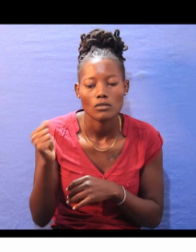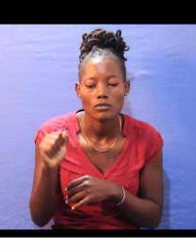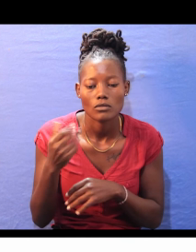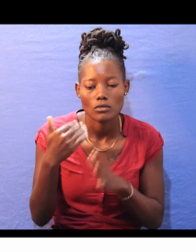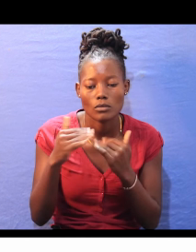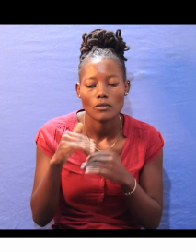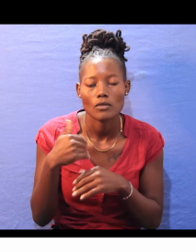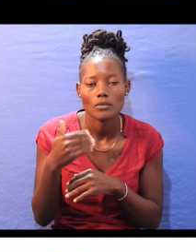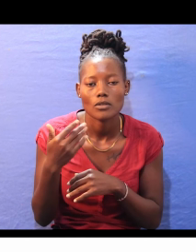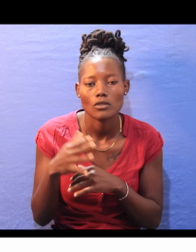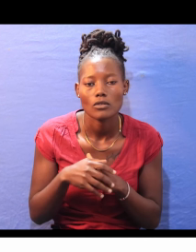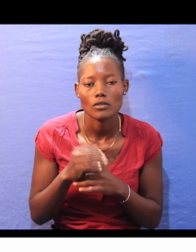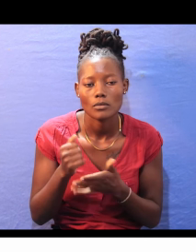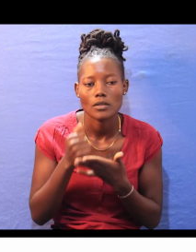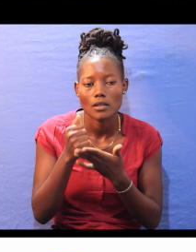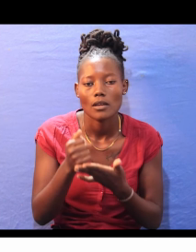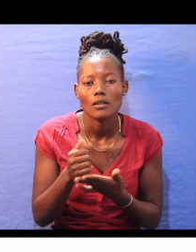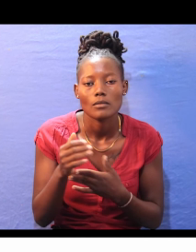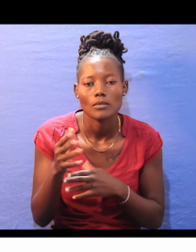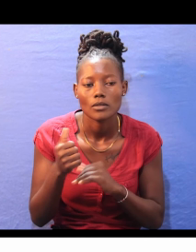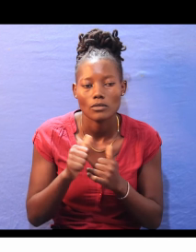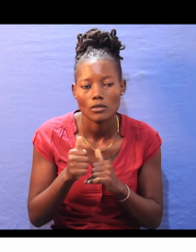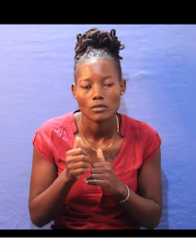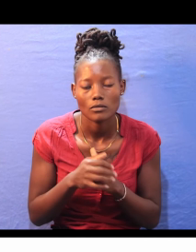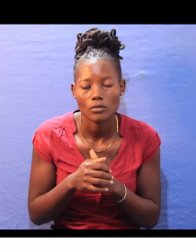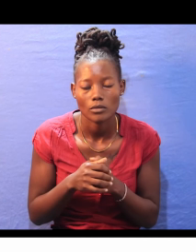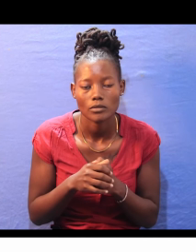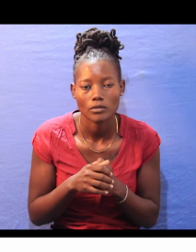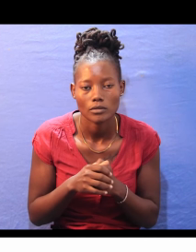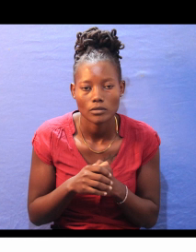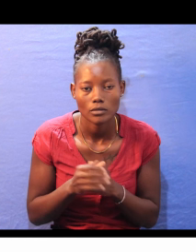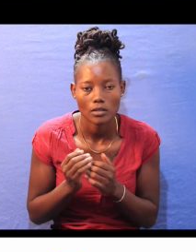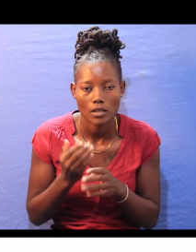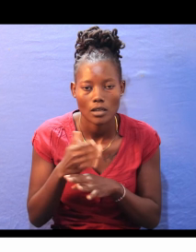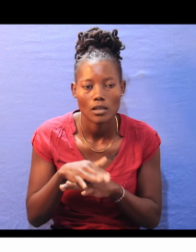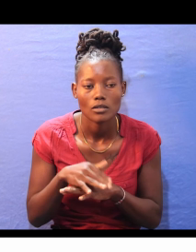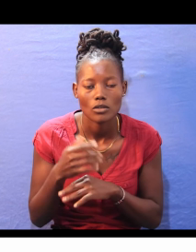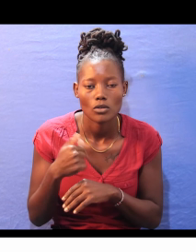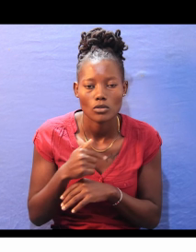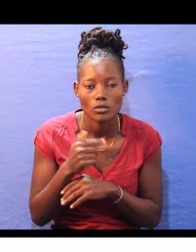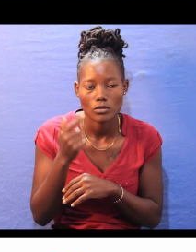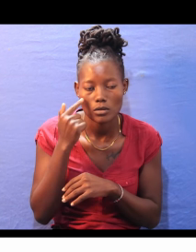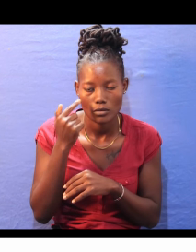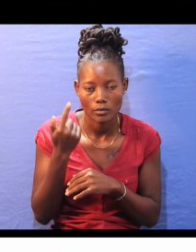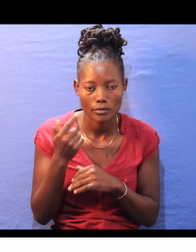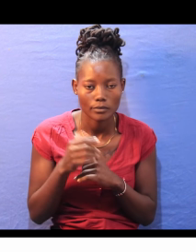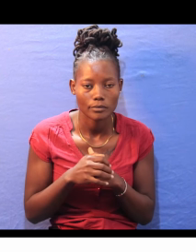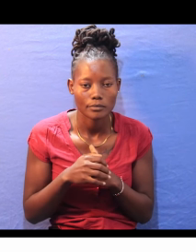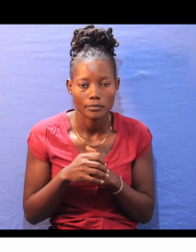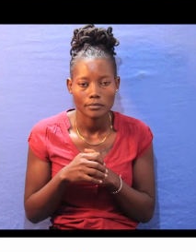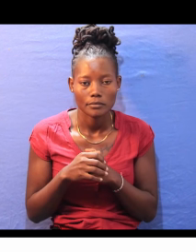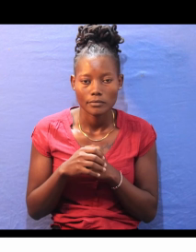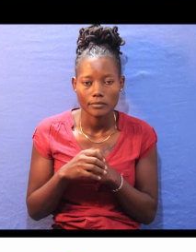It should always be enhancing it, always pushing it, and never take away from it. Of course, weightlifting is a